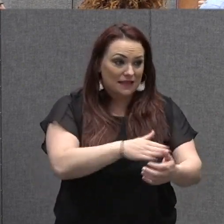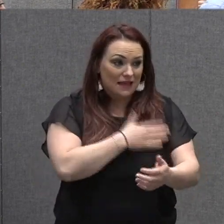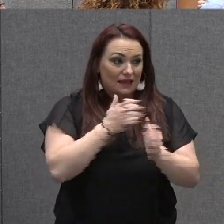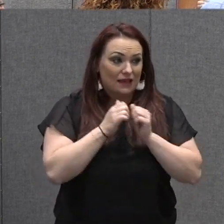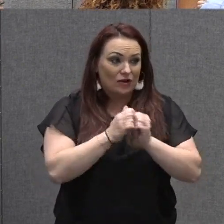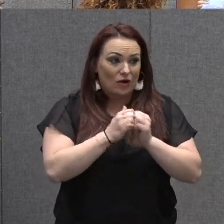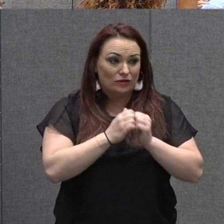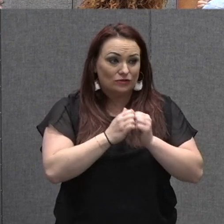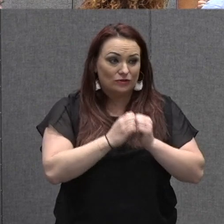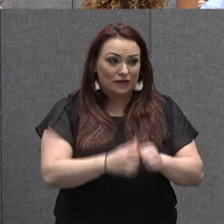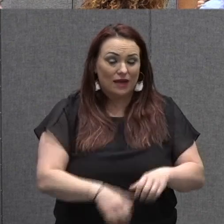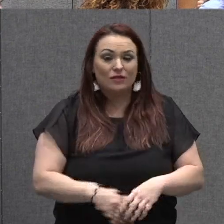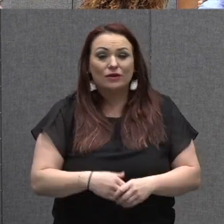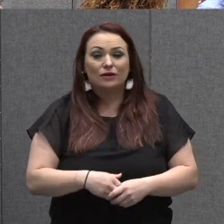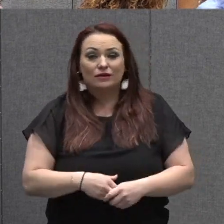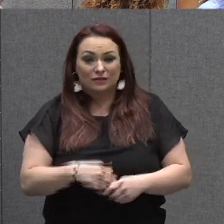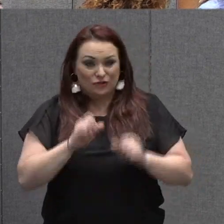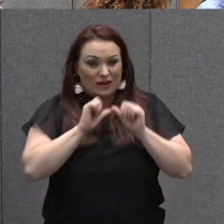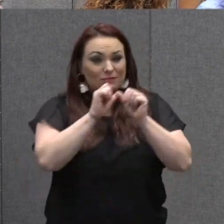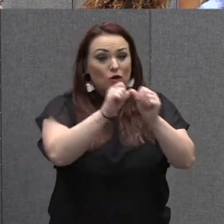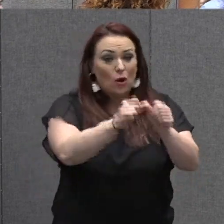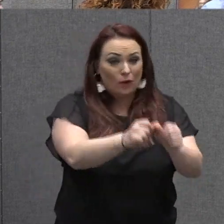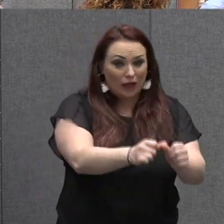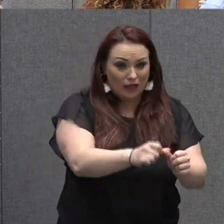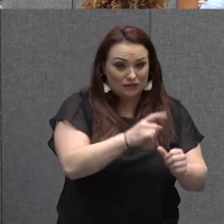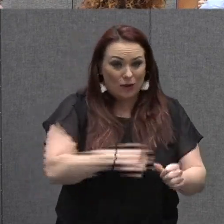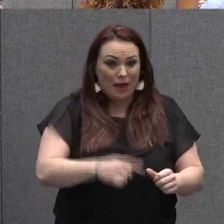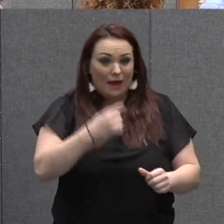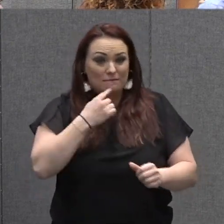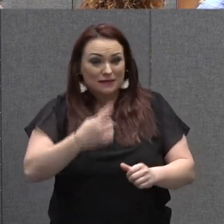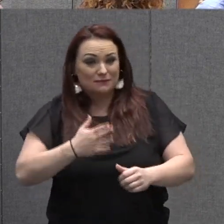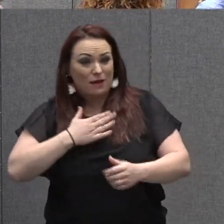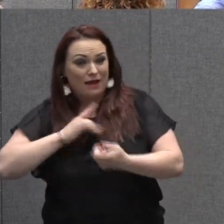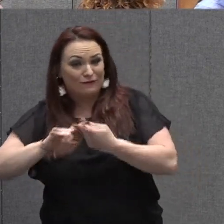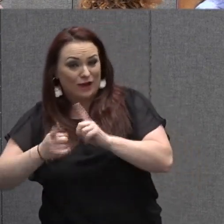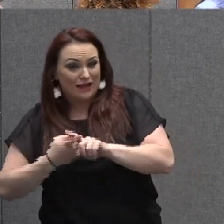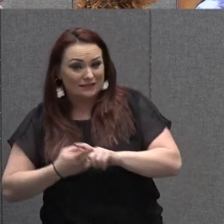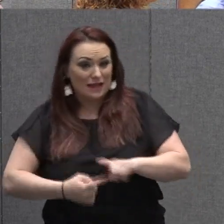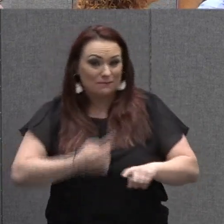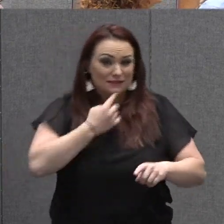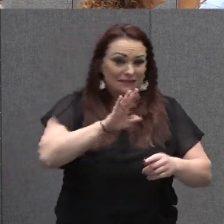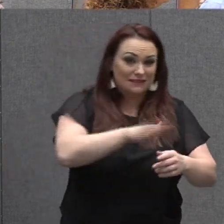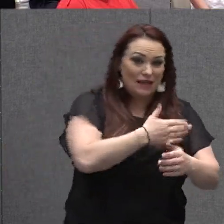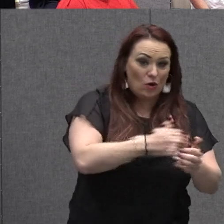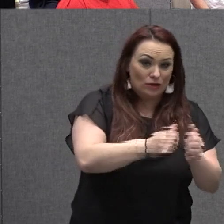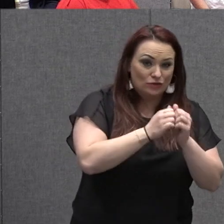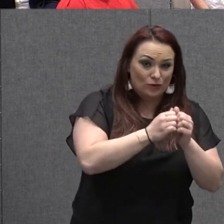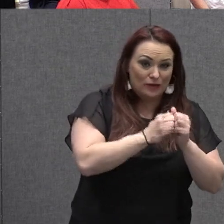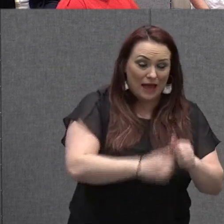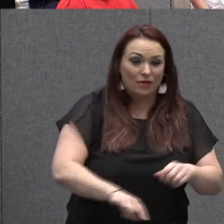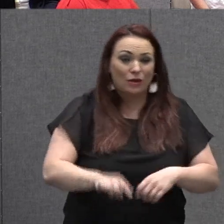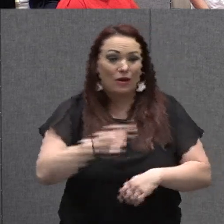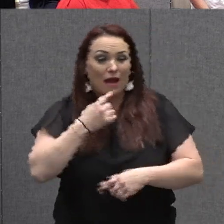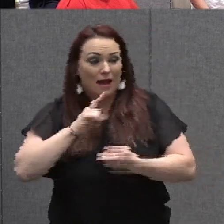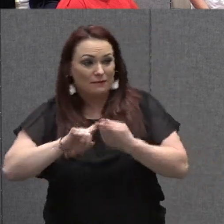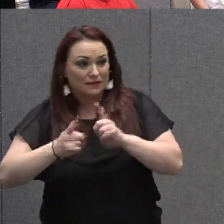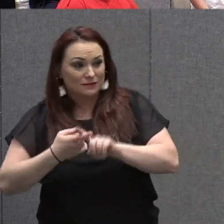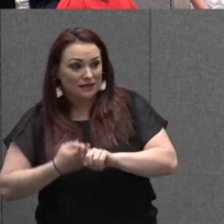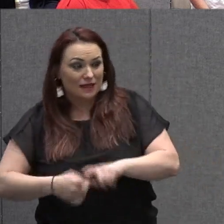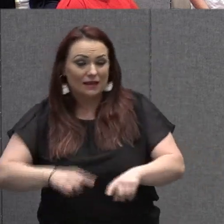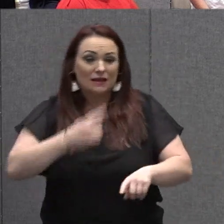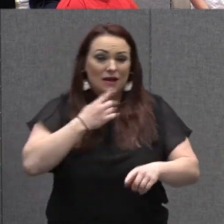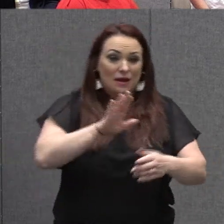miss singing all together. Good, guys. Keep that going. Keep that going. All together. I miss singing all Now, can you be a little bit more